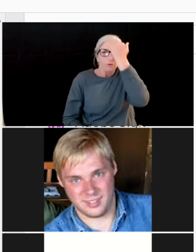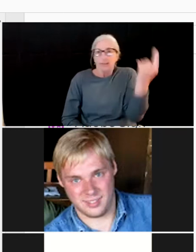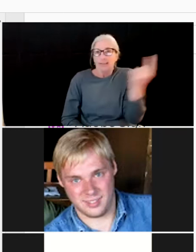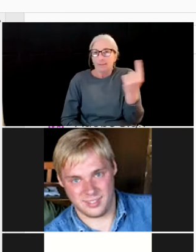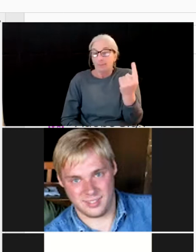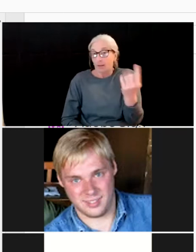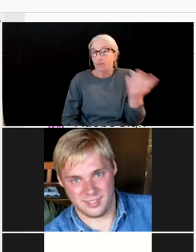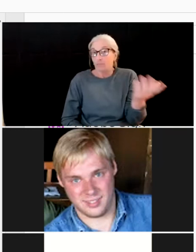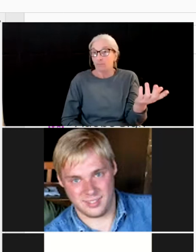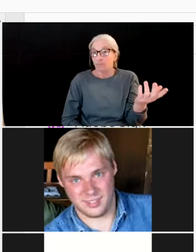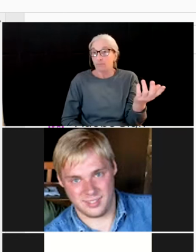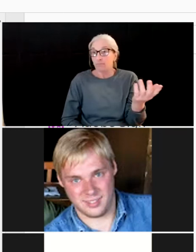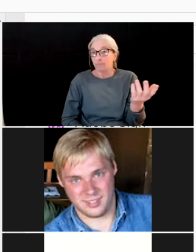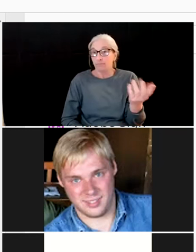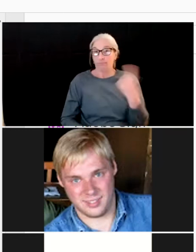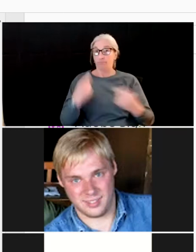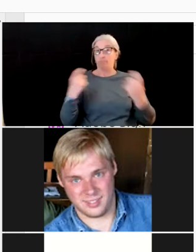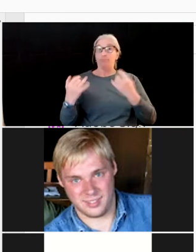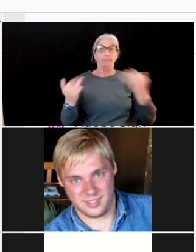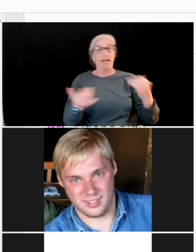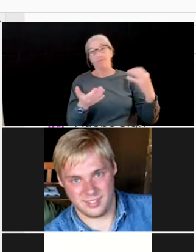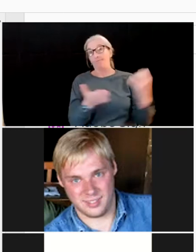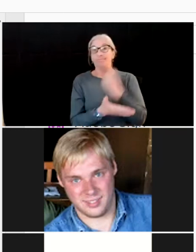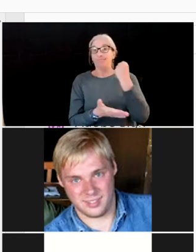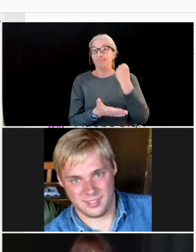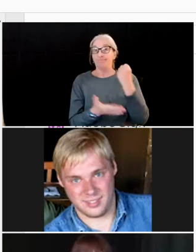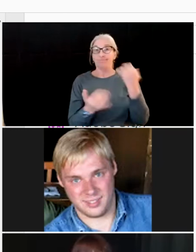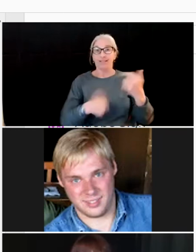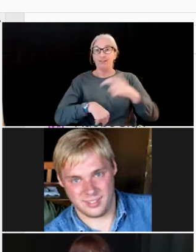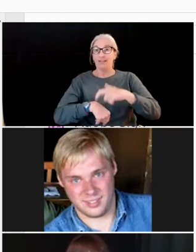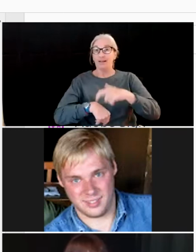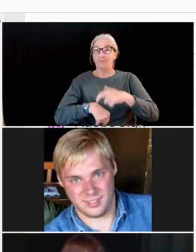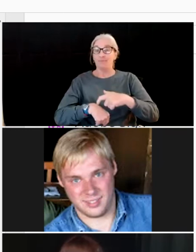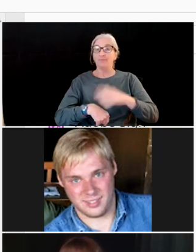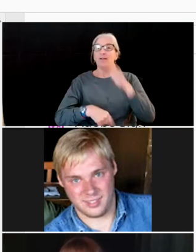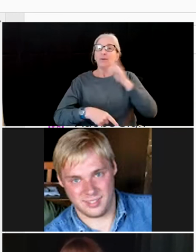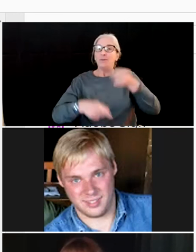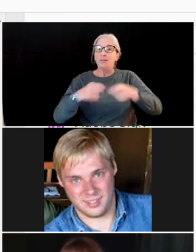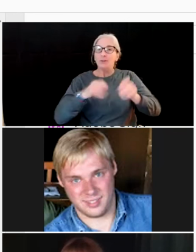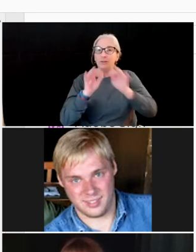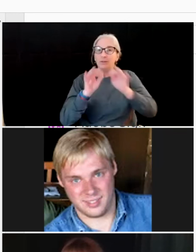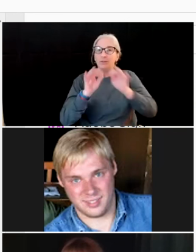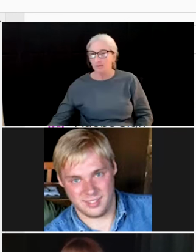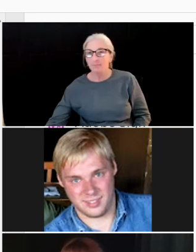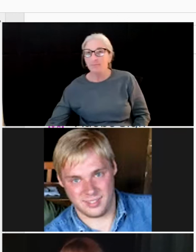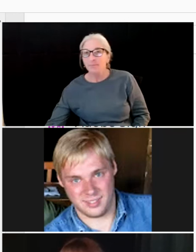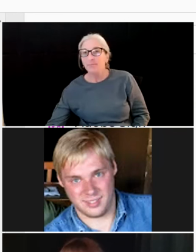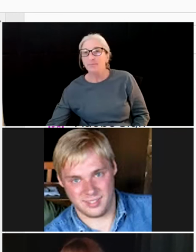that you're wondering about, you can put them in the chat box and I'll read them aloud.